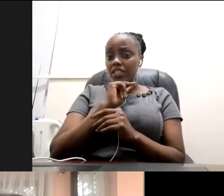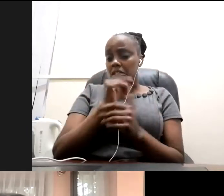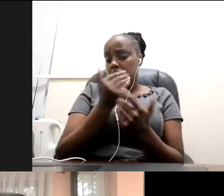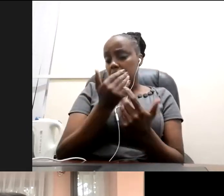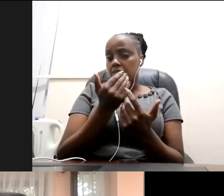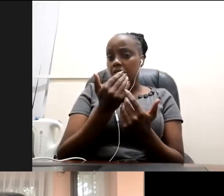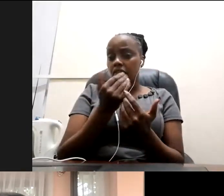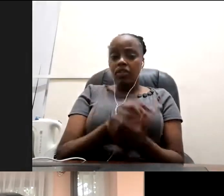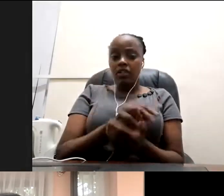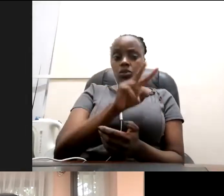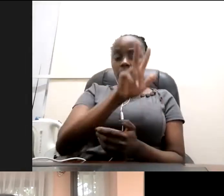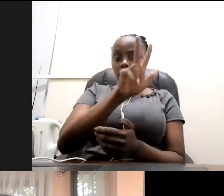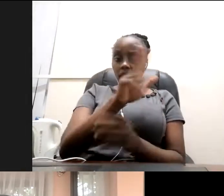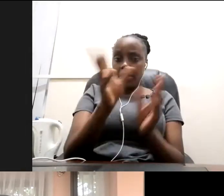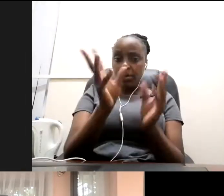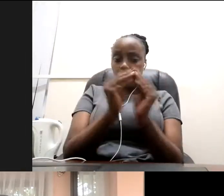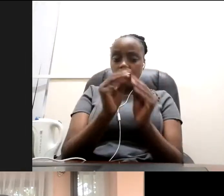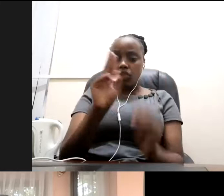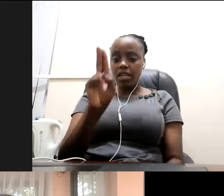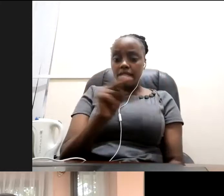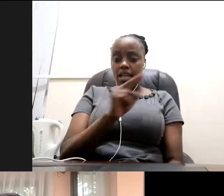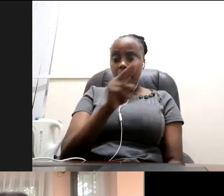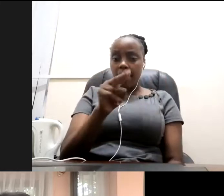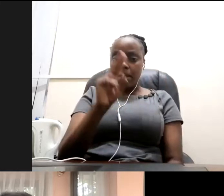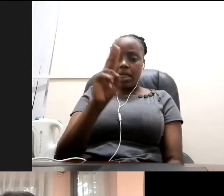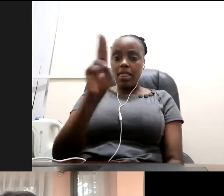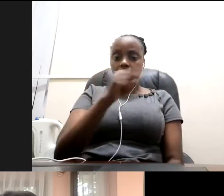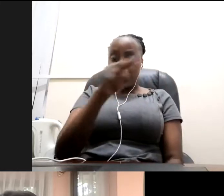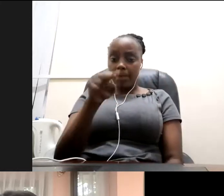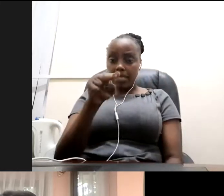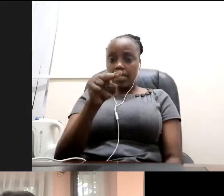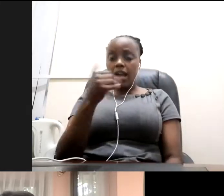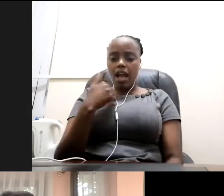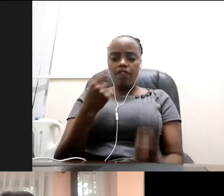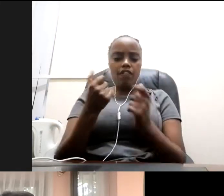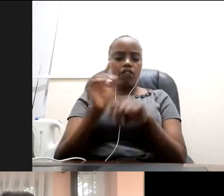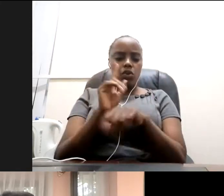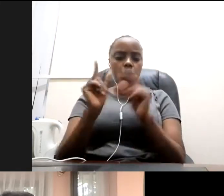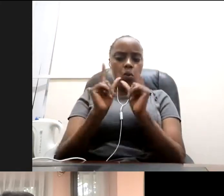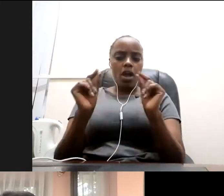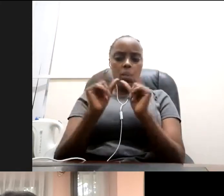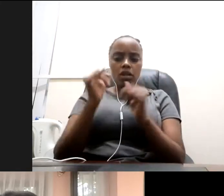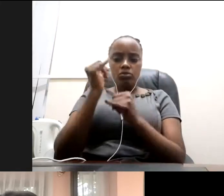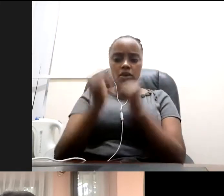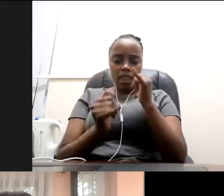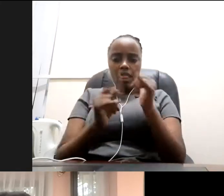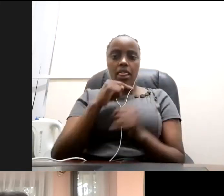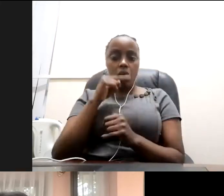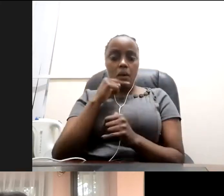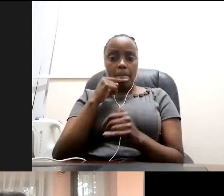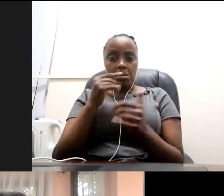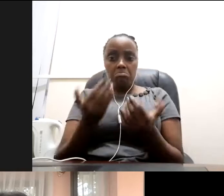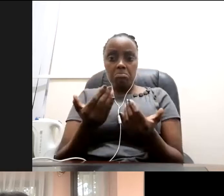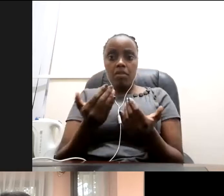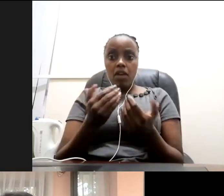23rd session of the CRPD. So I just have a few words for concluding remarks, and I realize, of